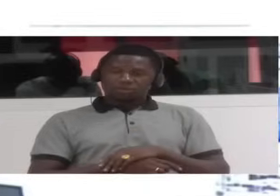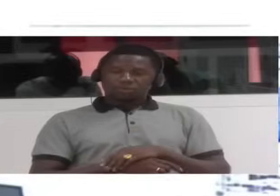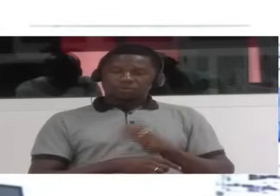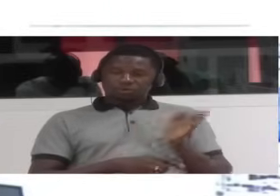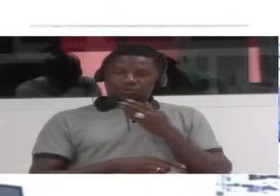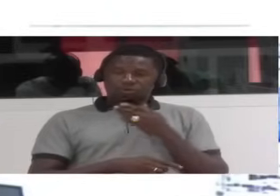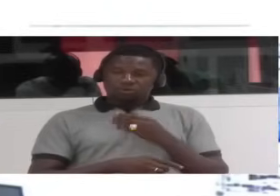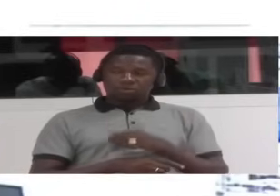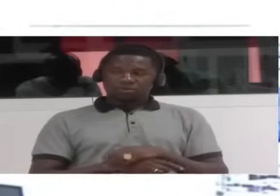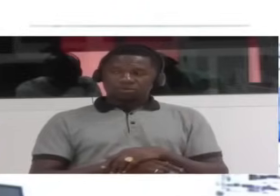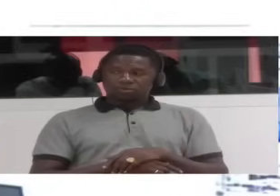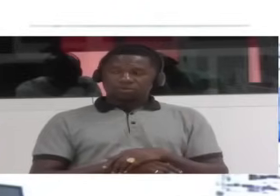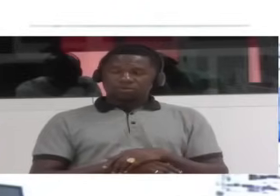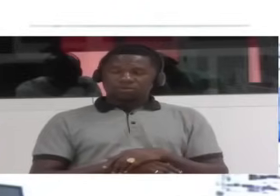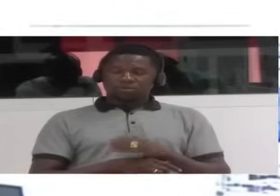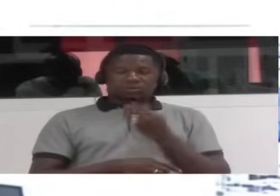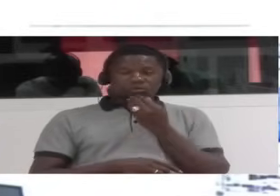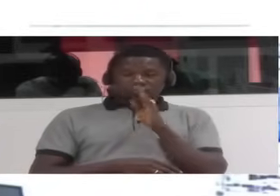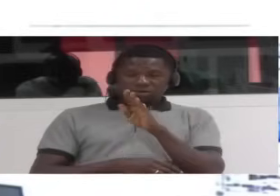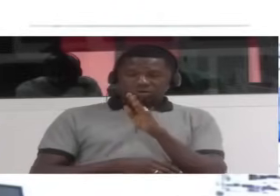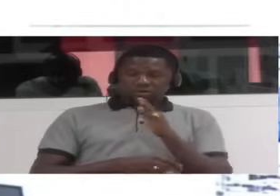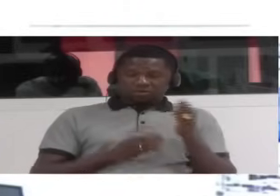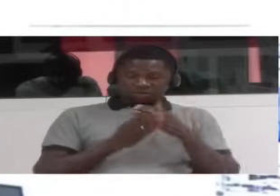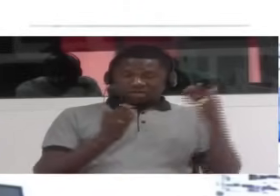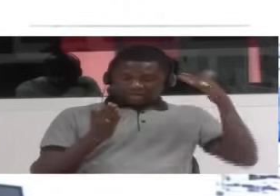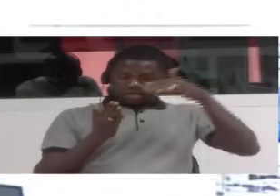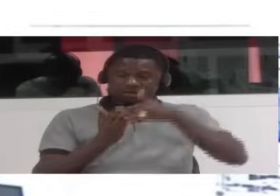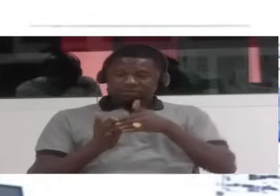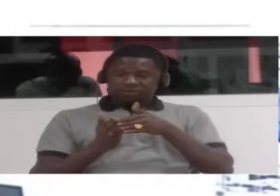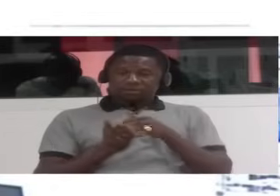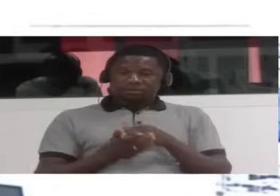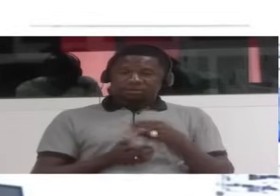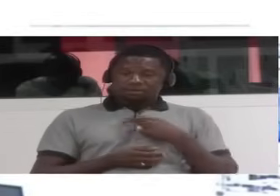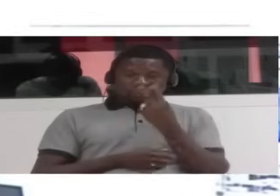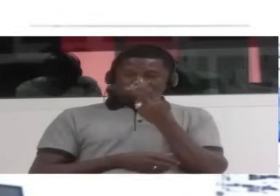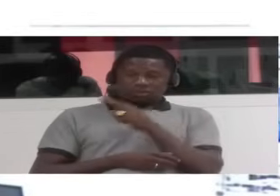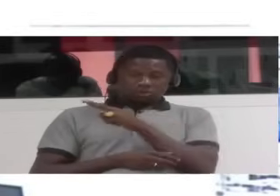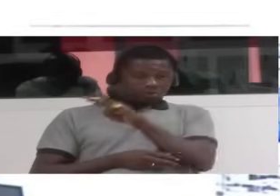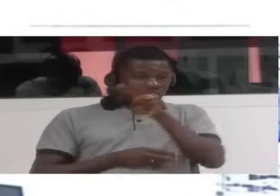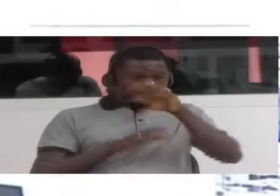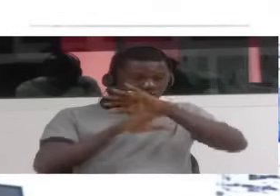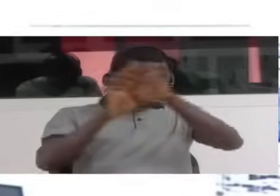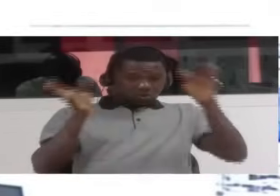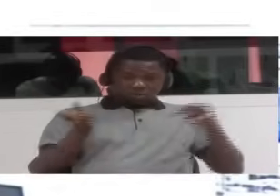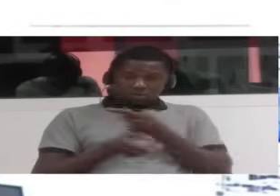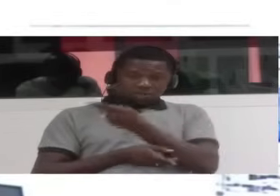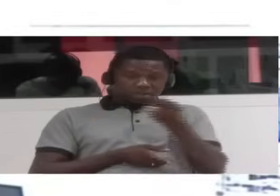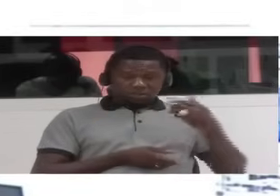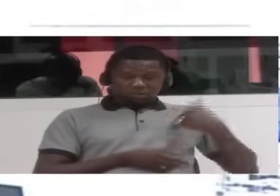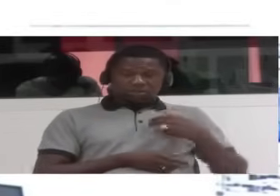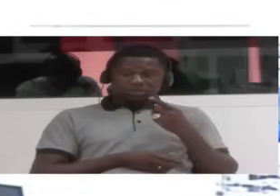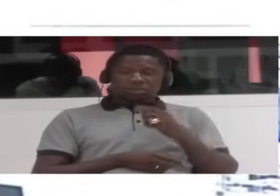We went to Kanilai, but upon arrival, I see all these people that Sana Manjang